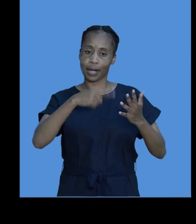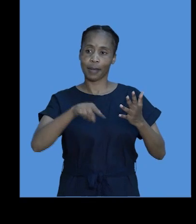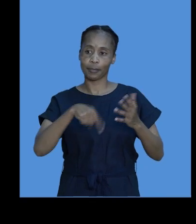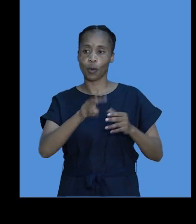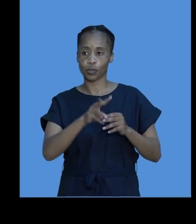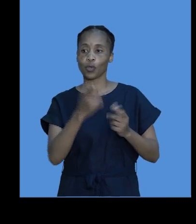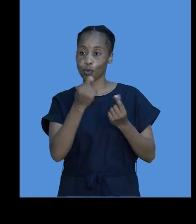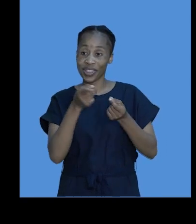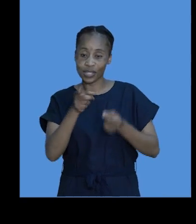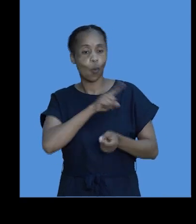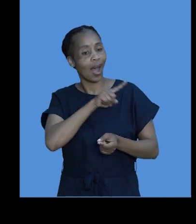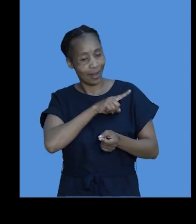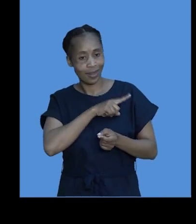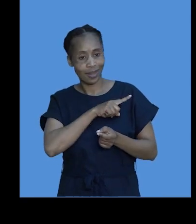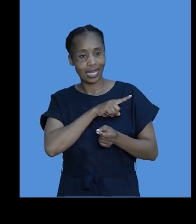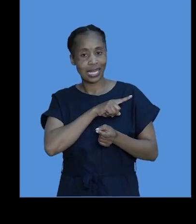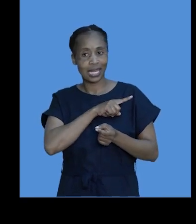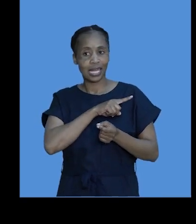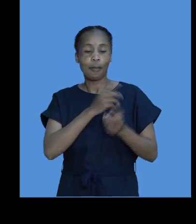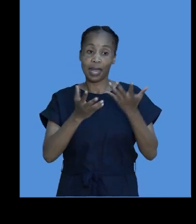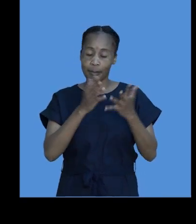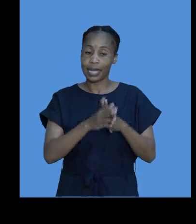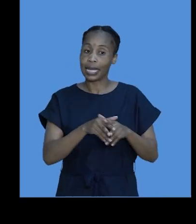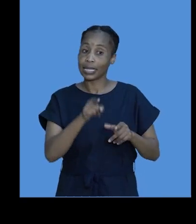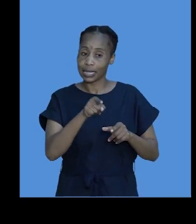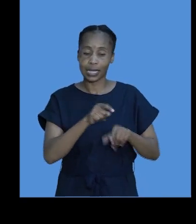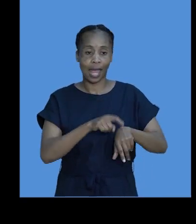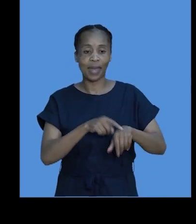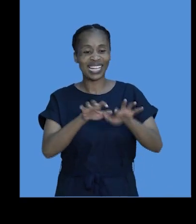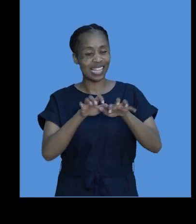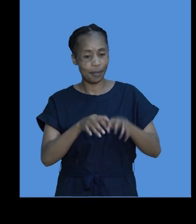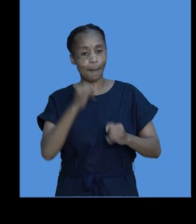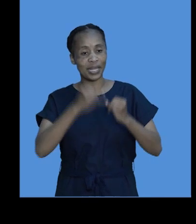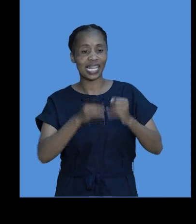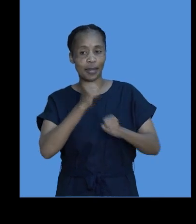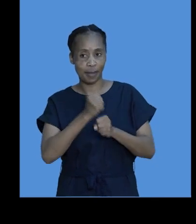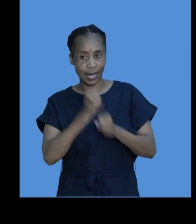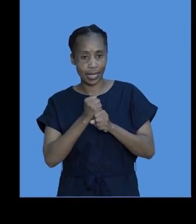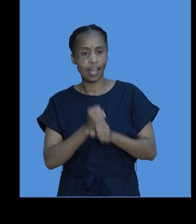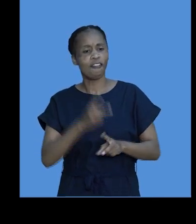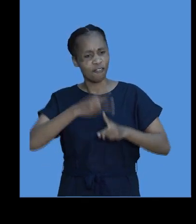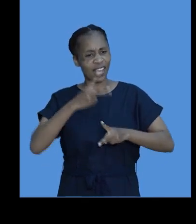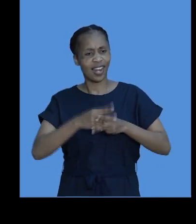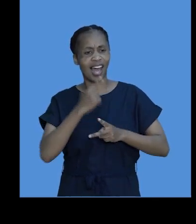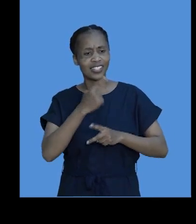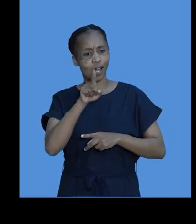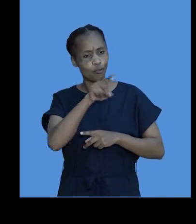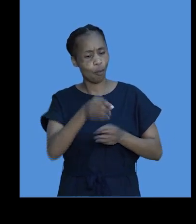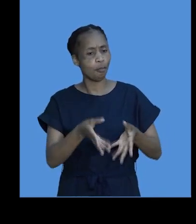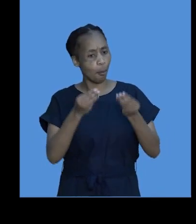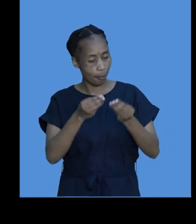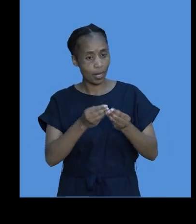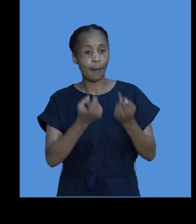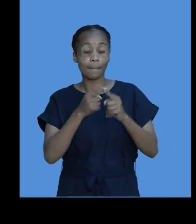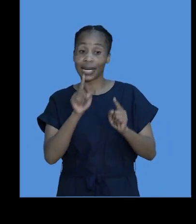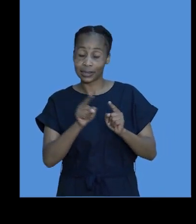the steps as you go. Why do we do this, boys and girls? We do this just in case in the exam you make a mistake and you get the